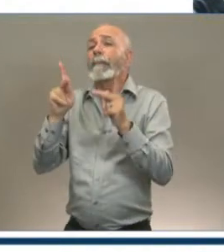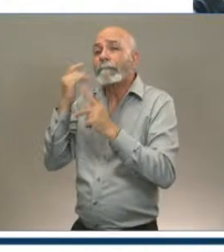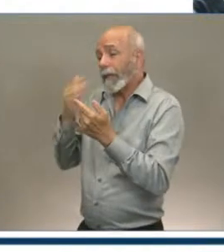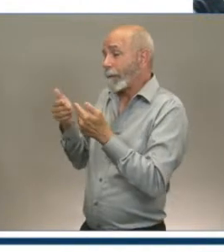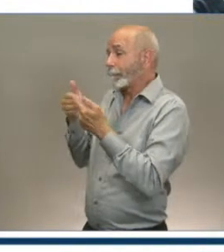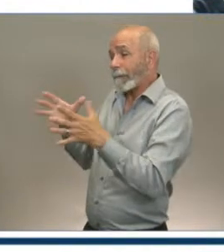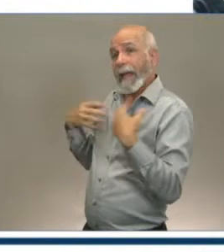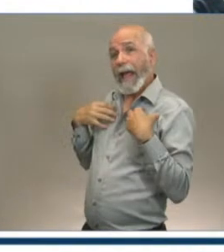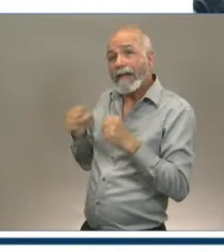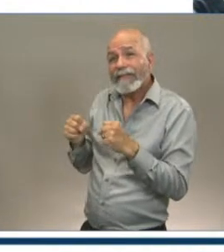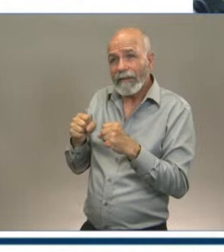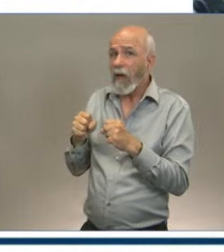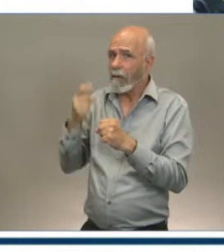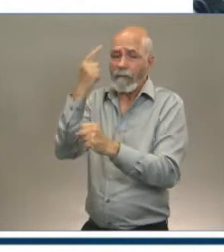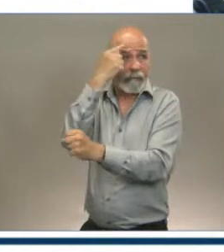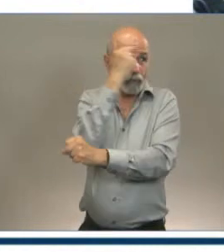that